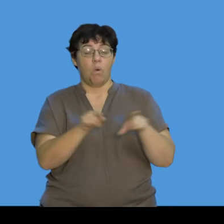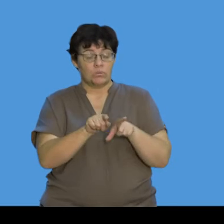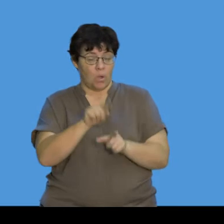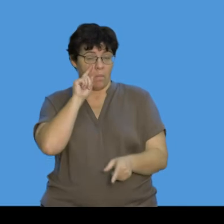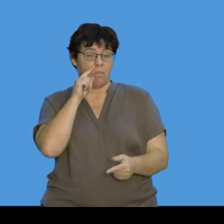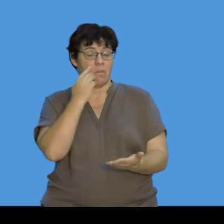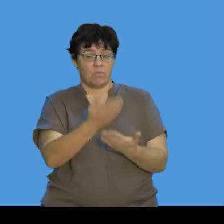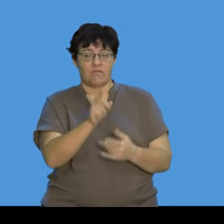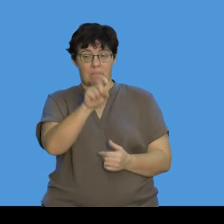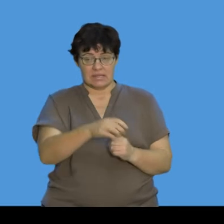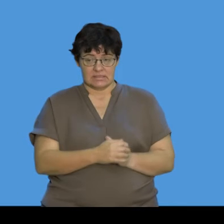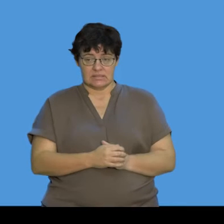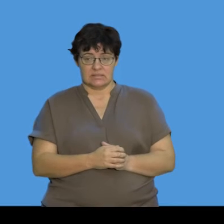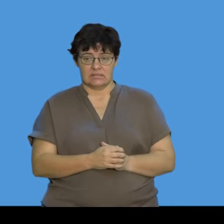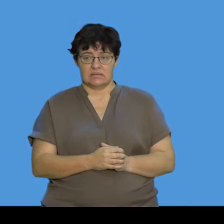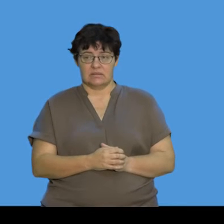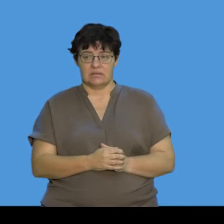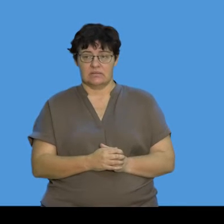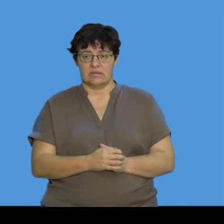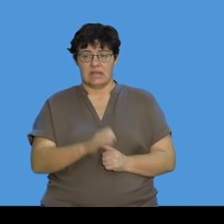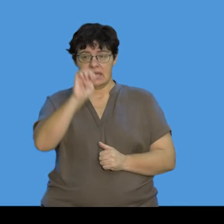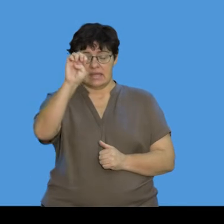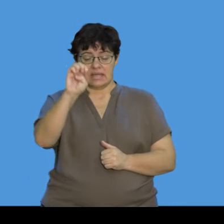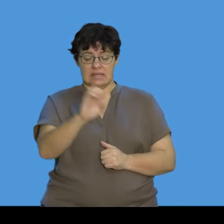prove that the triangle EC